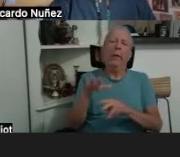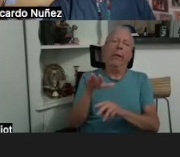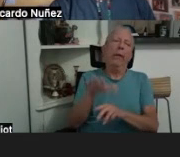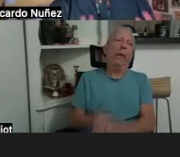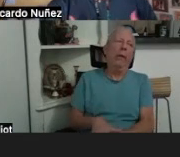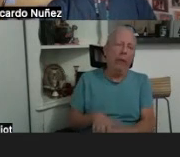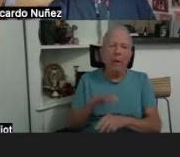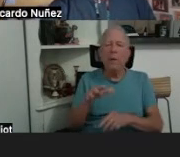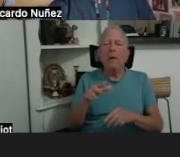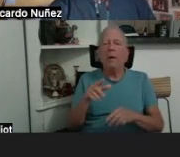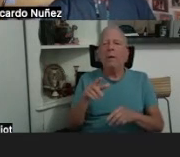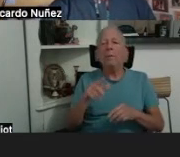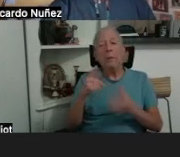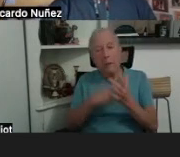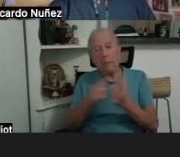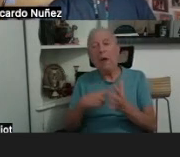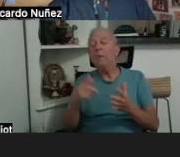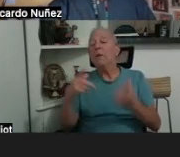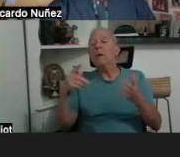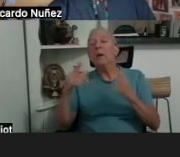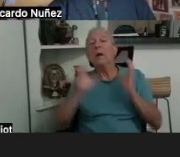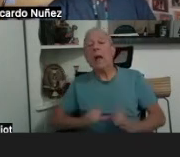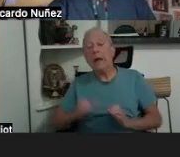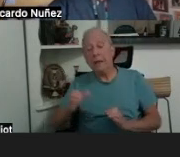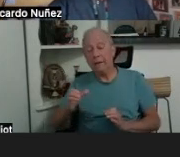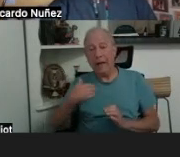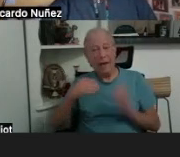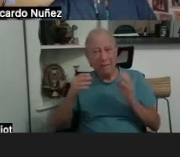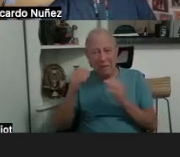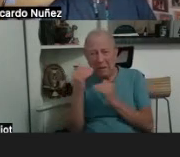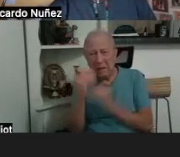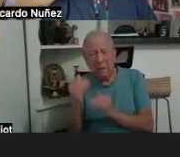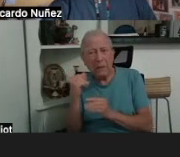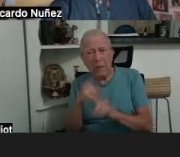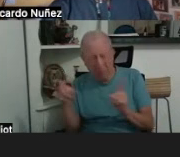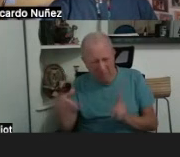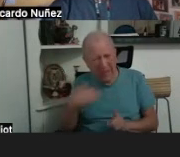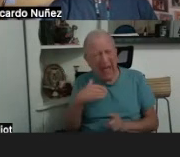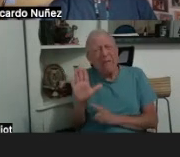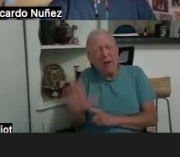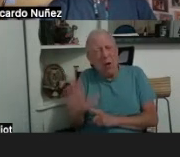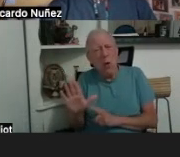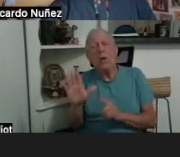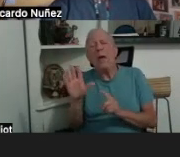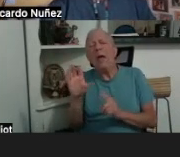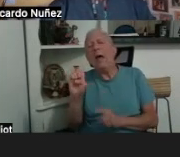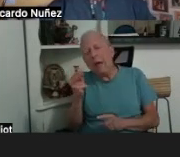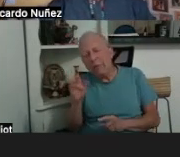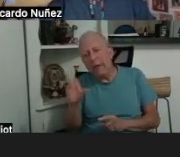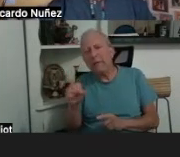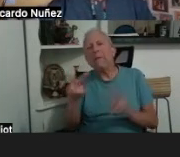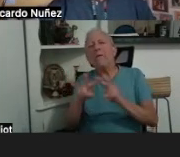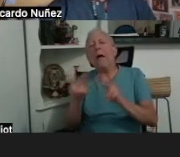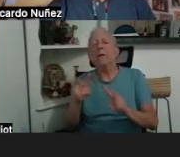inexperienced clients also bring moral and ethical considerations to the table. So I would say more often than not, it's the attorneys